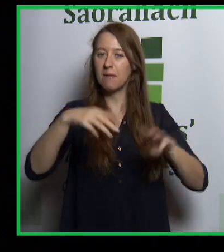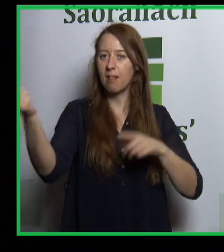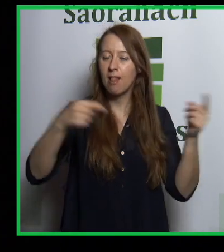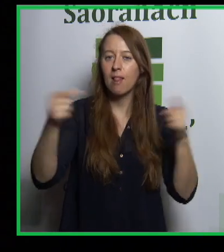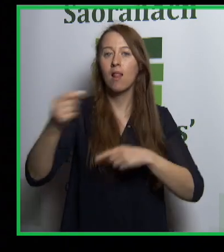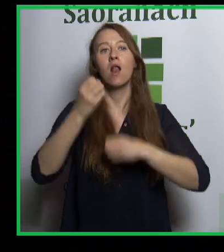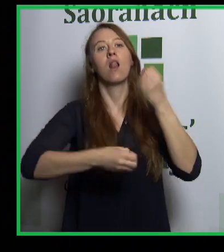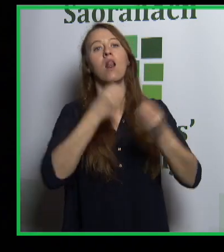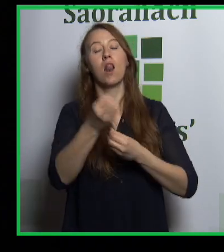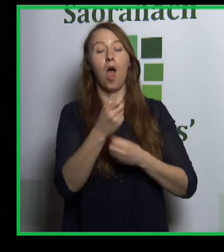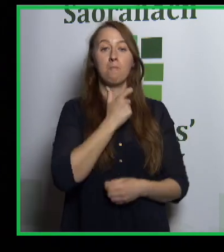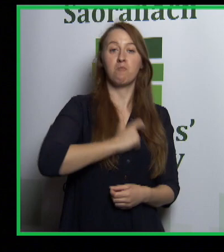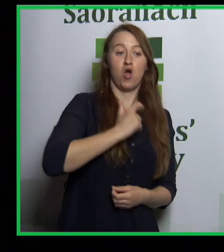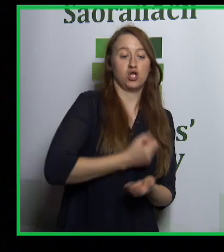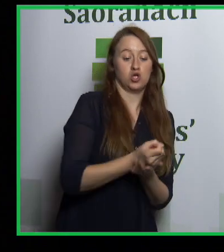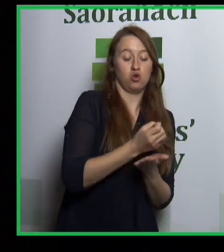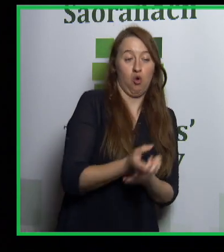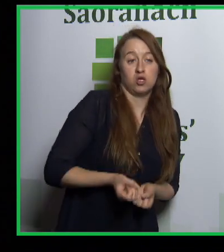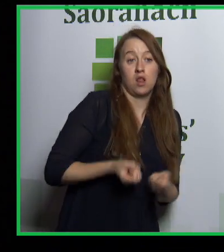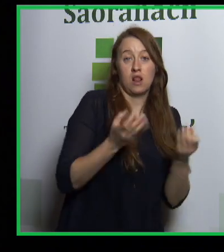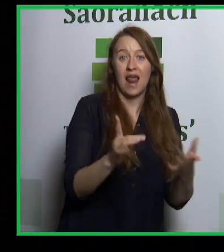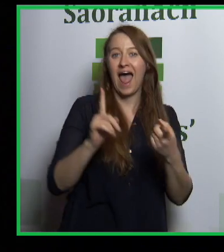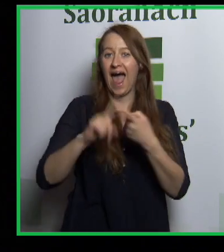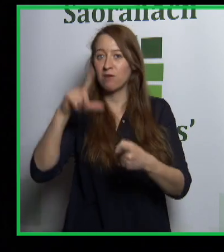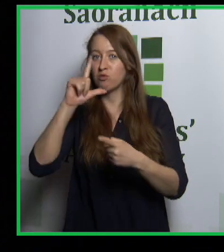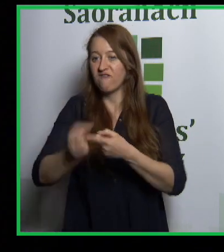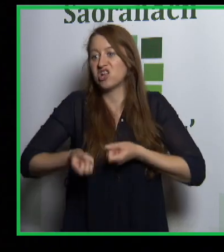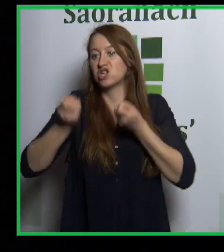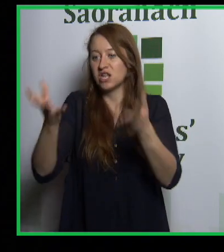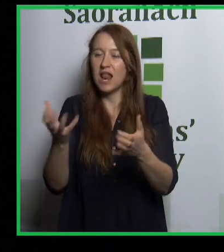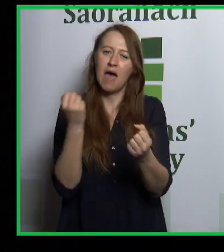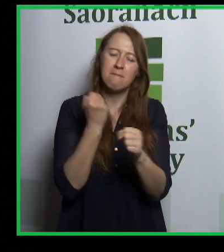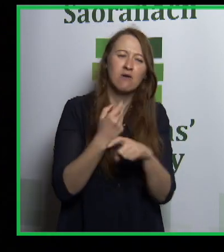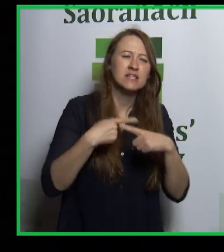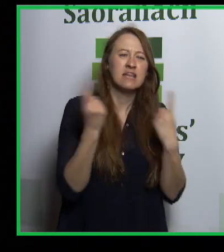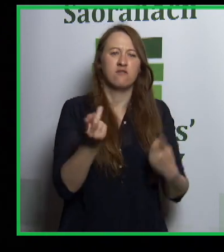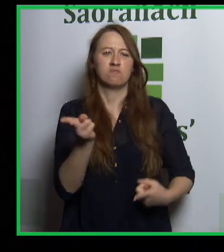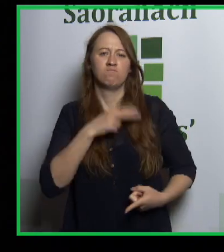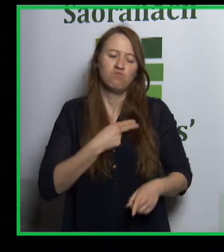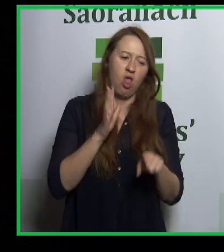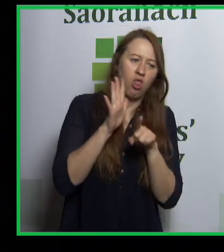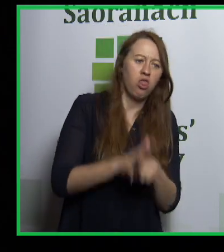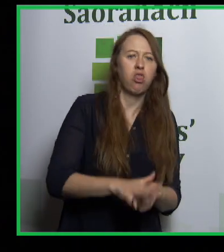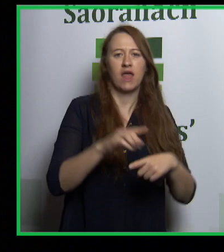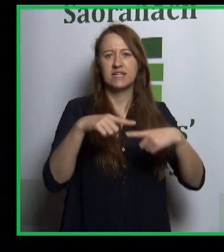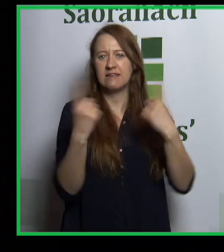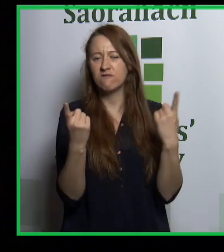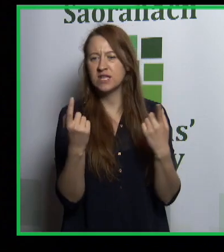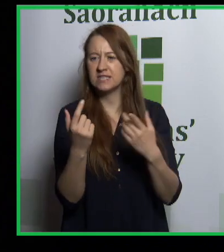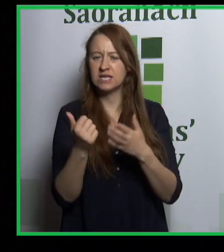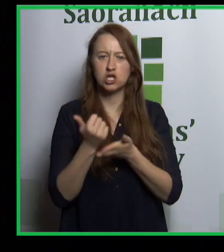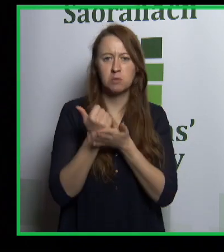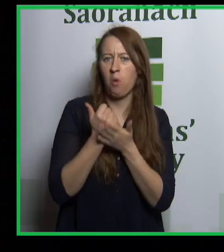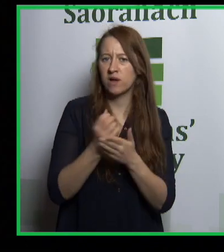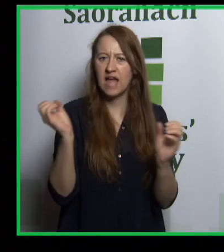professional testimonies, their insights into the harms, the stigma, the shame, the lack of adequate supports, and also that